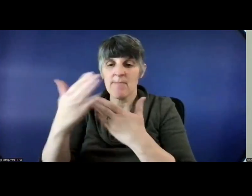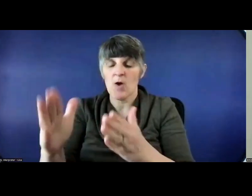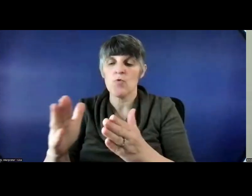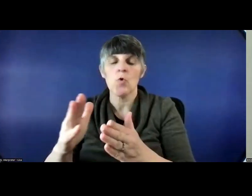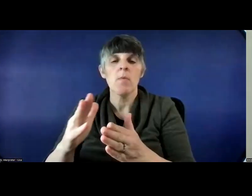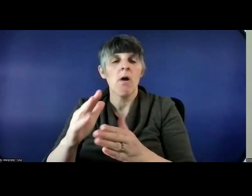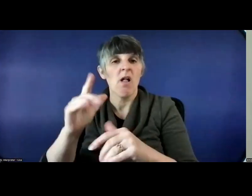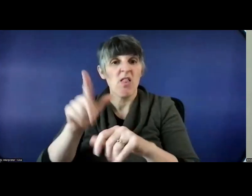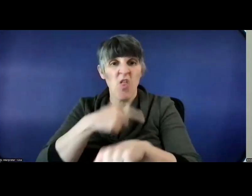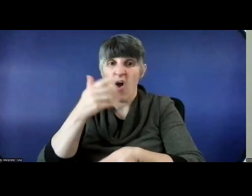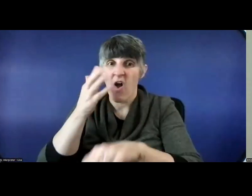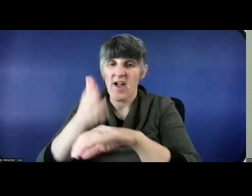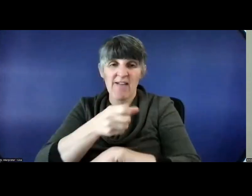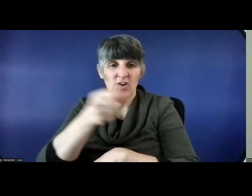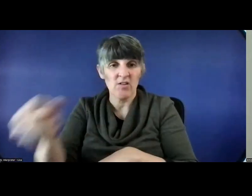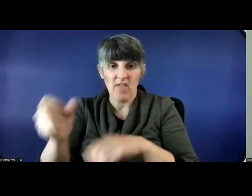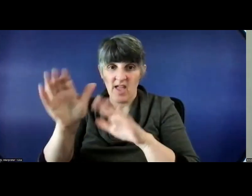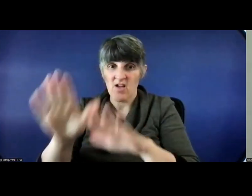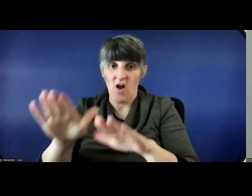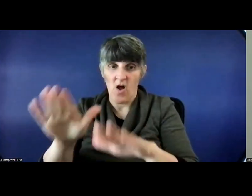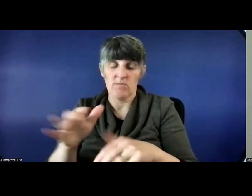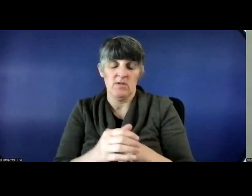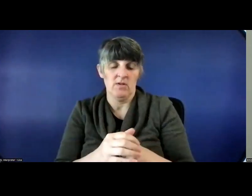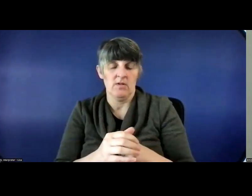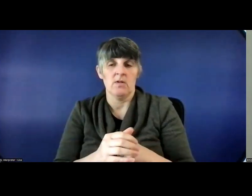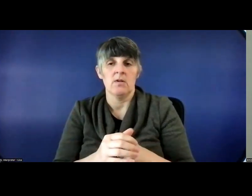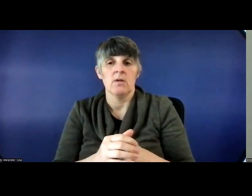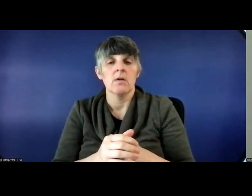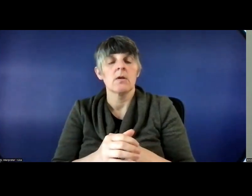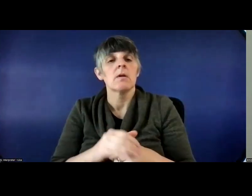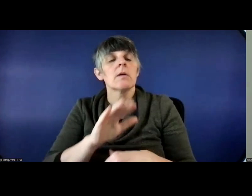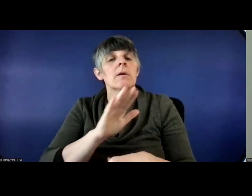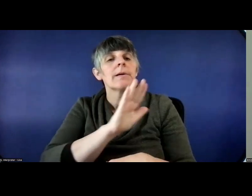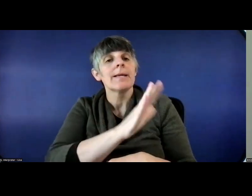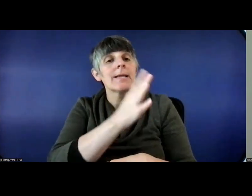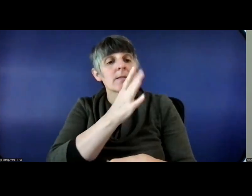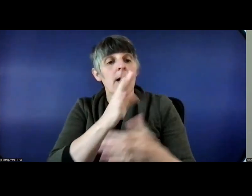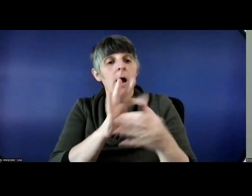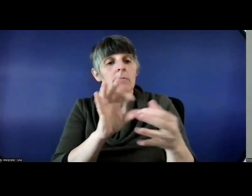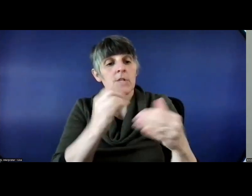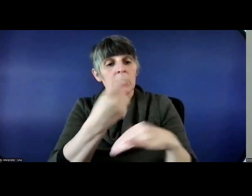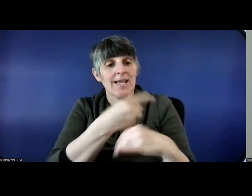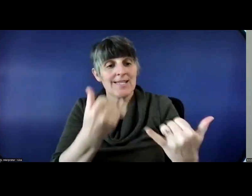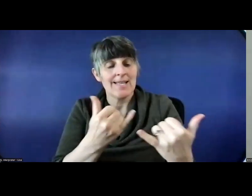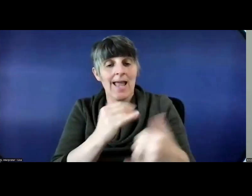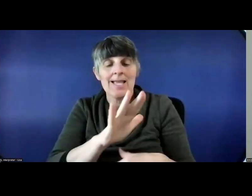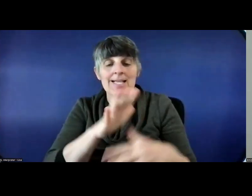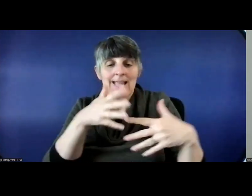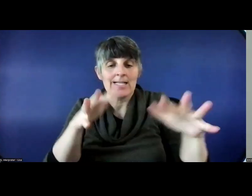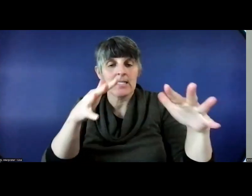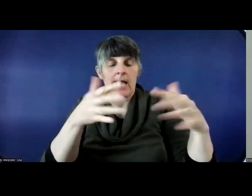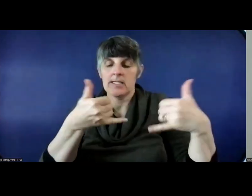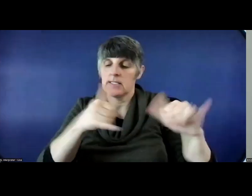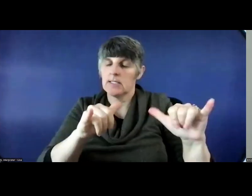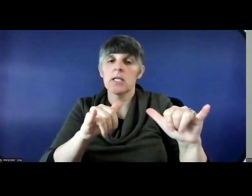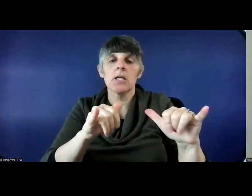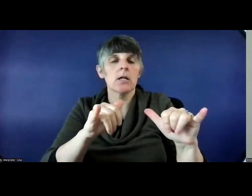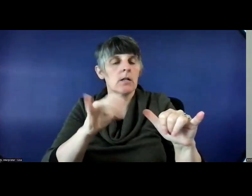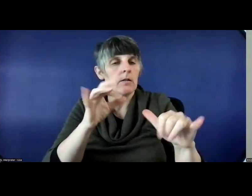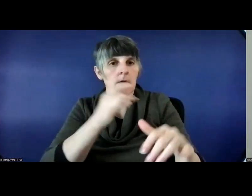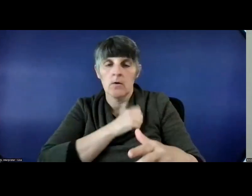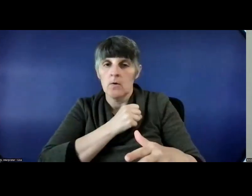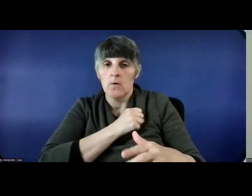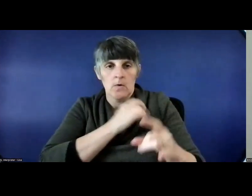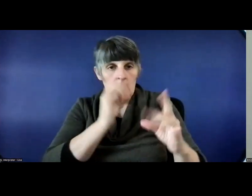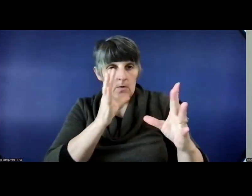of compliance before letting the child out of the room. His mom shares that today, his anxiety is still palpable, and he functions